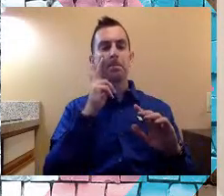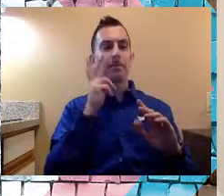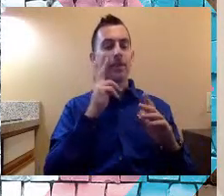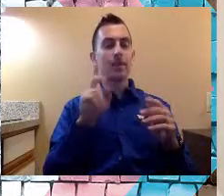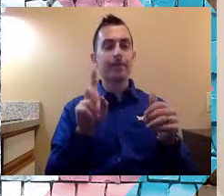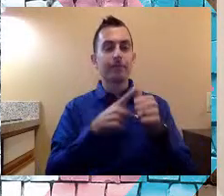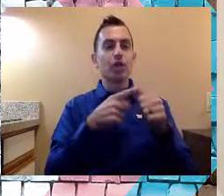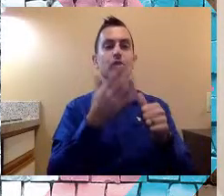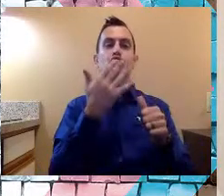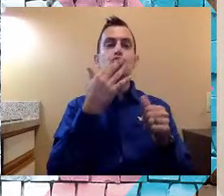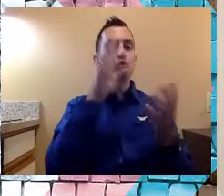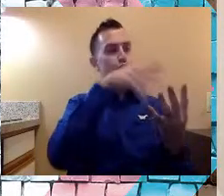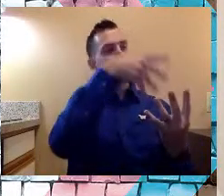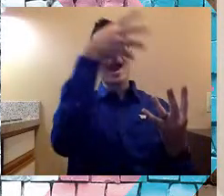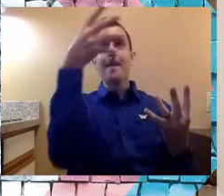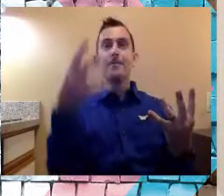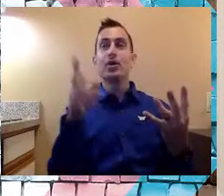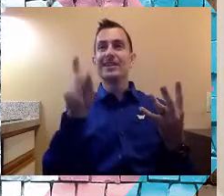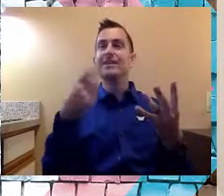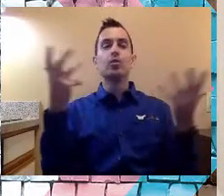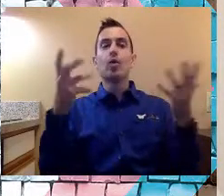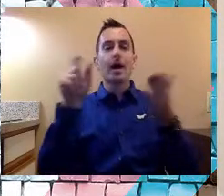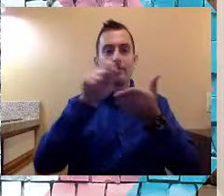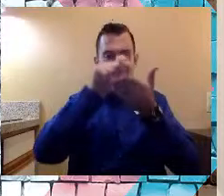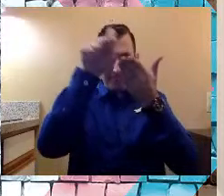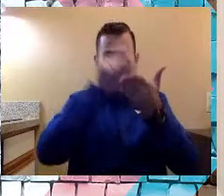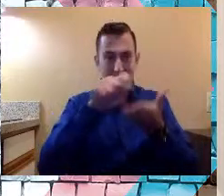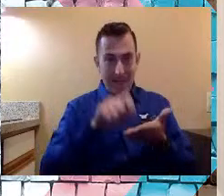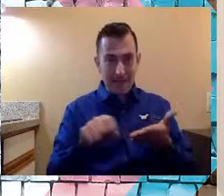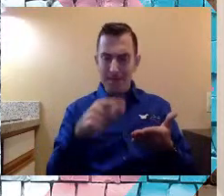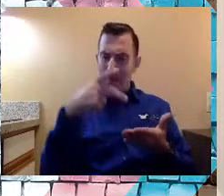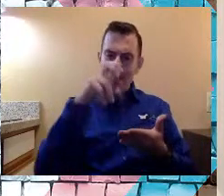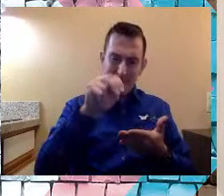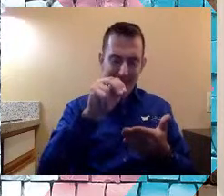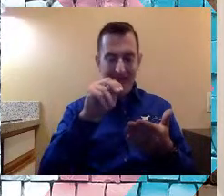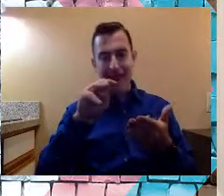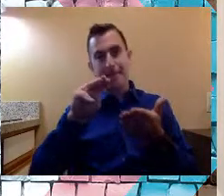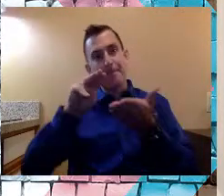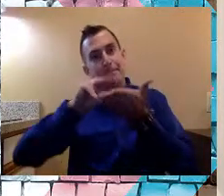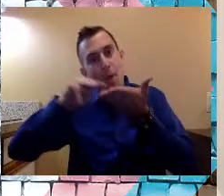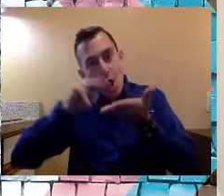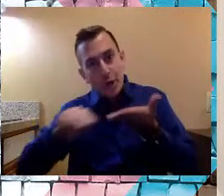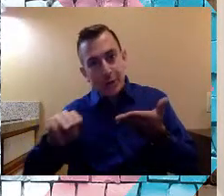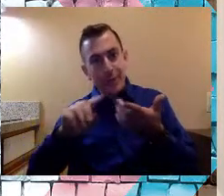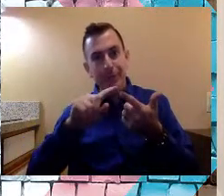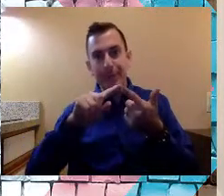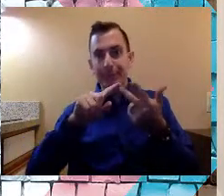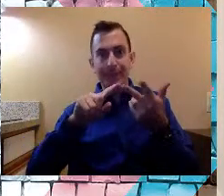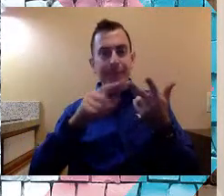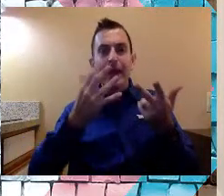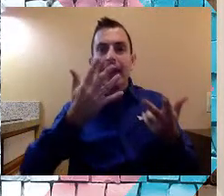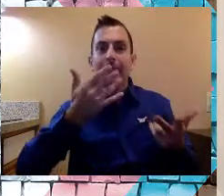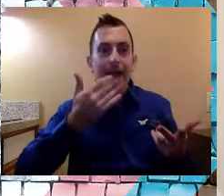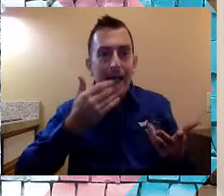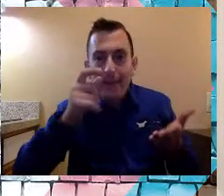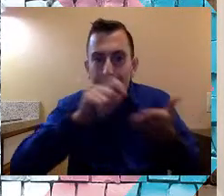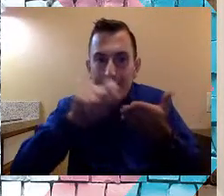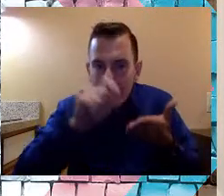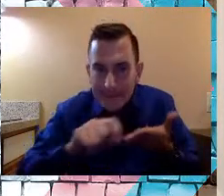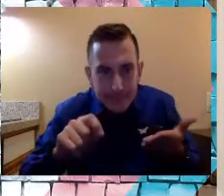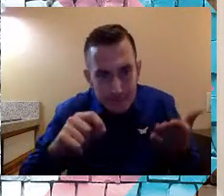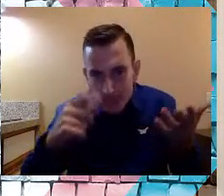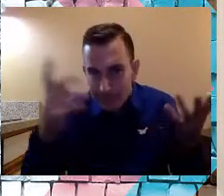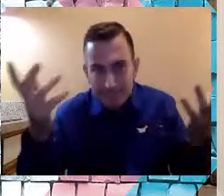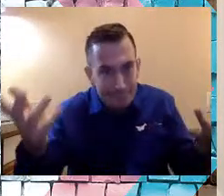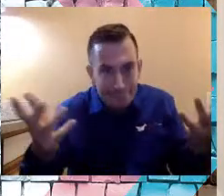make our rainbow, you need a pen or a marker or a crayon you could write with a pencil,